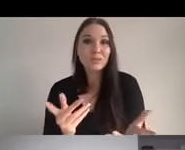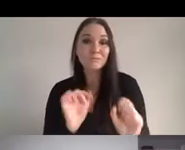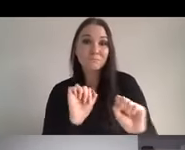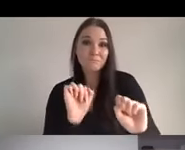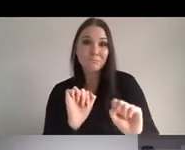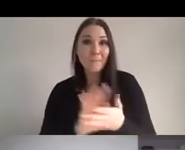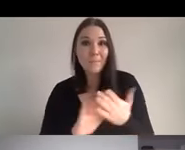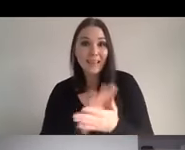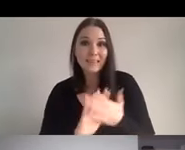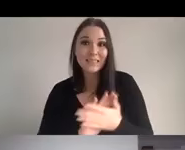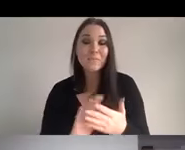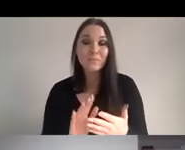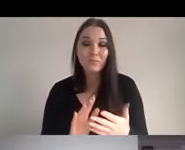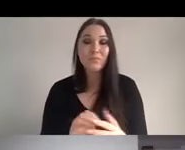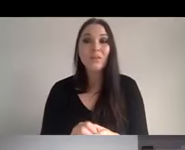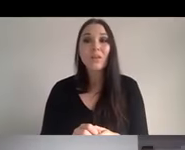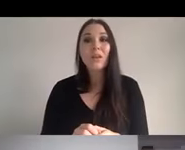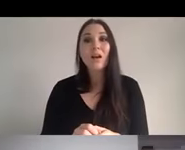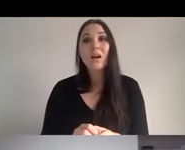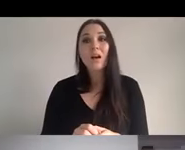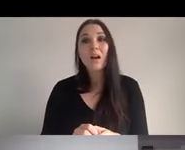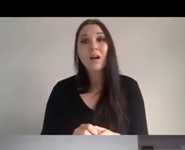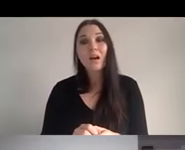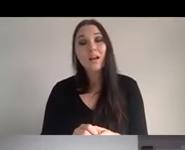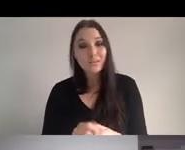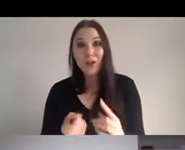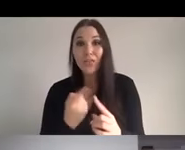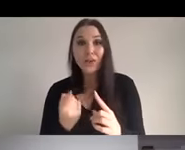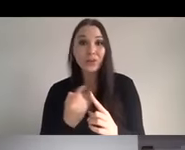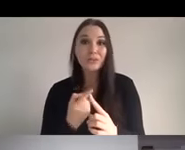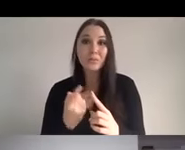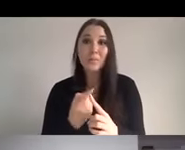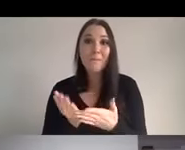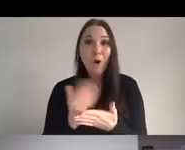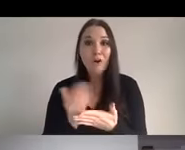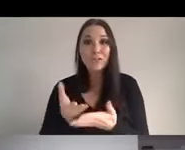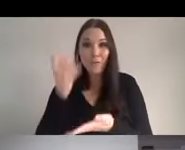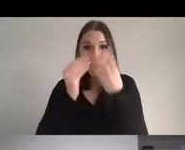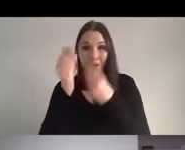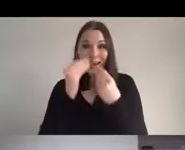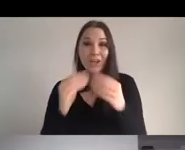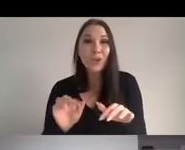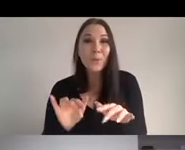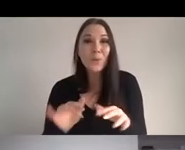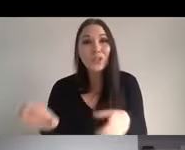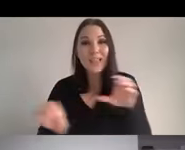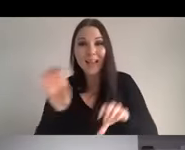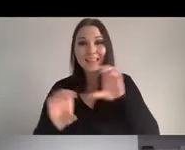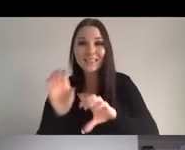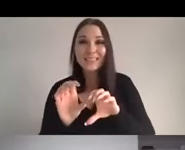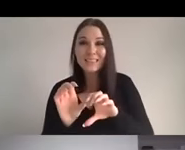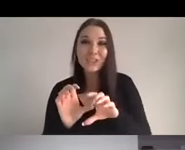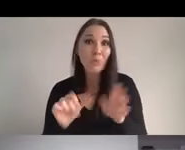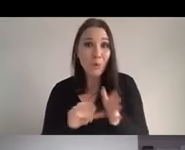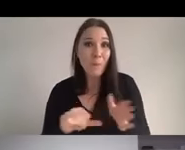part. And yeah, another big part is learning actual computer science, which is often a